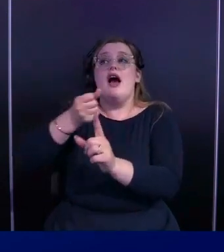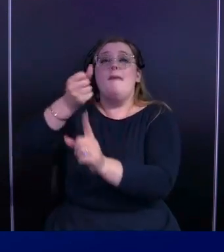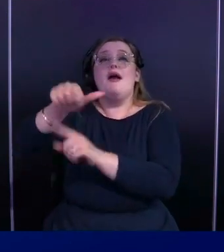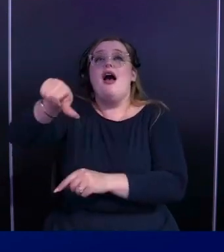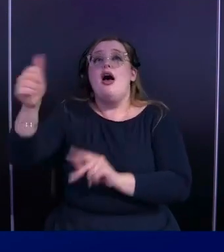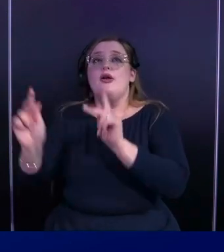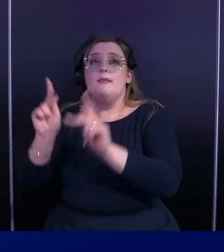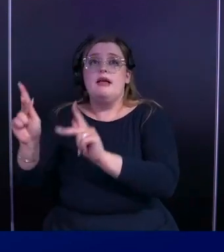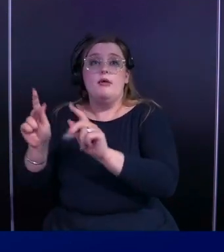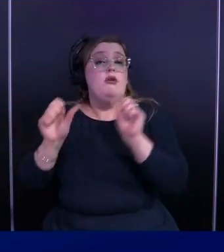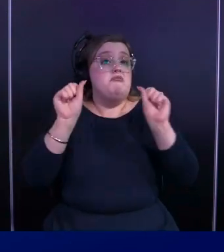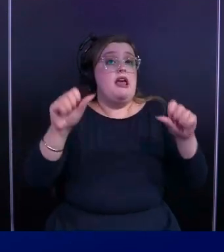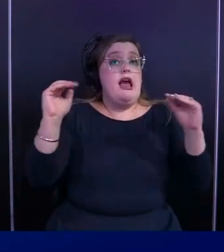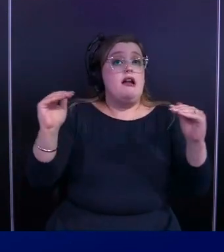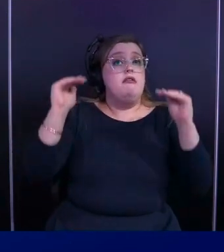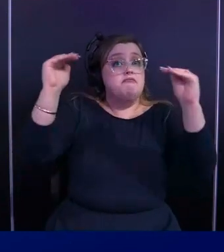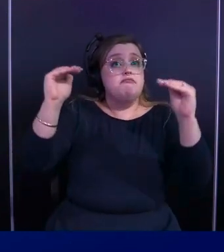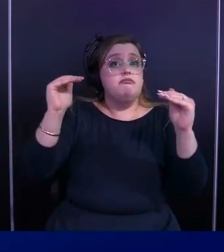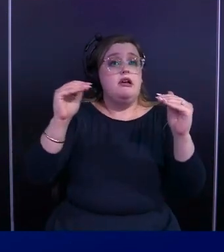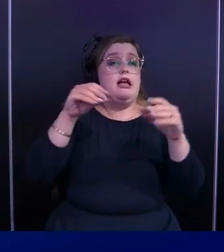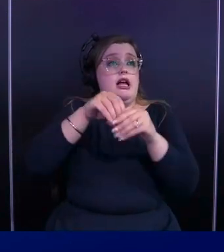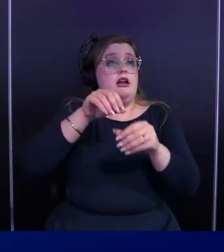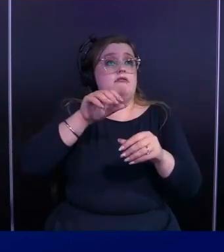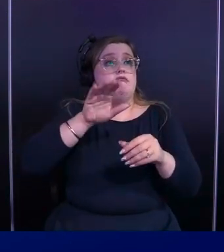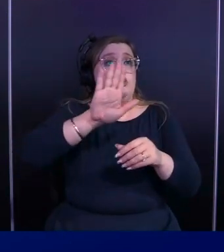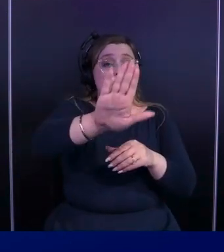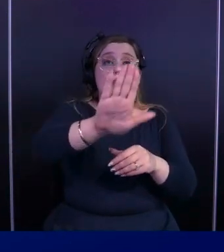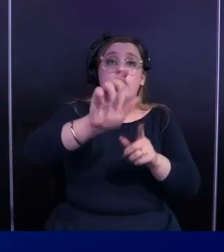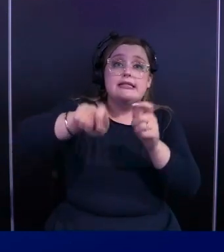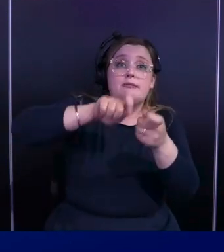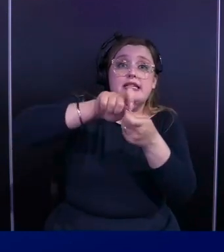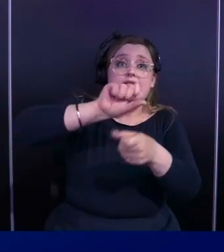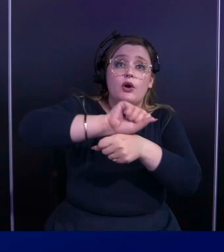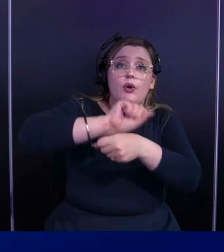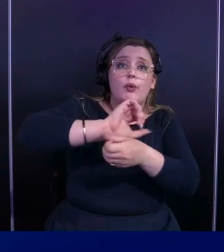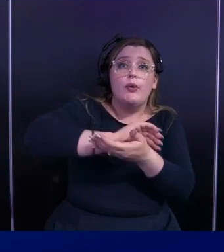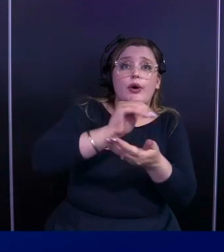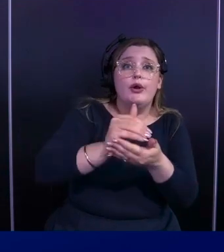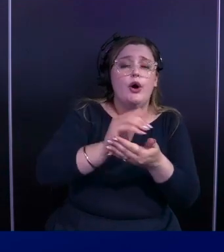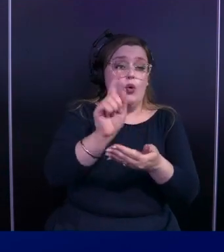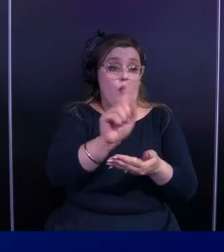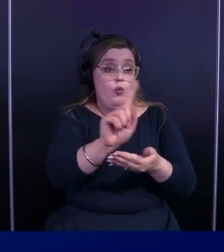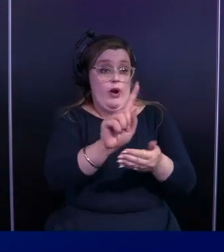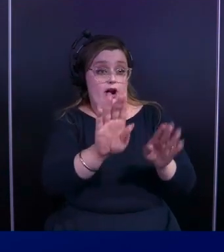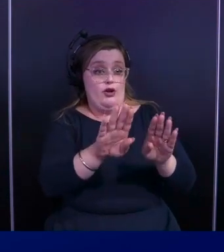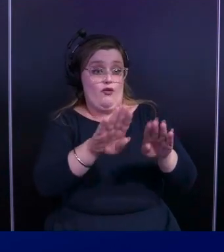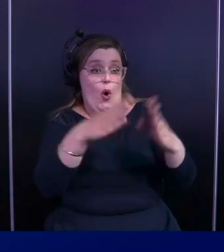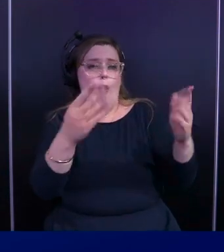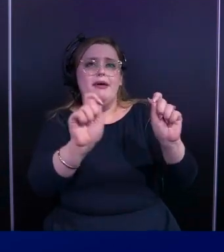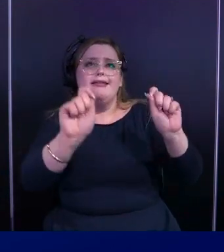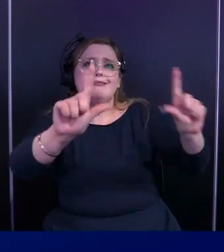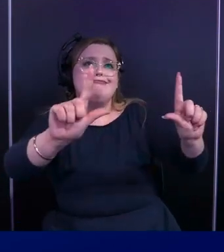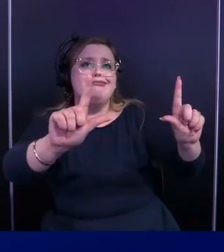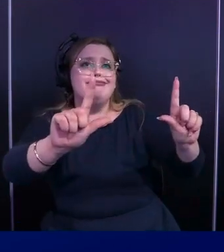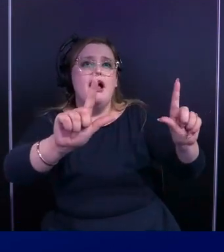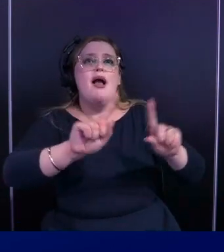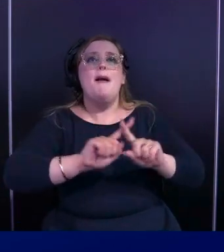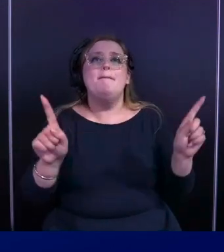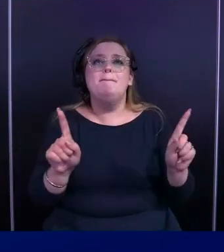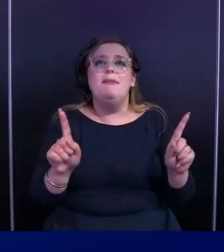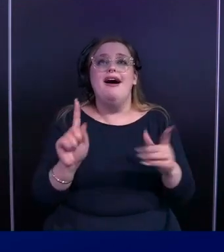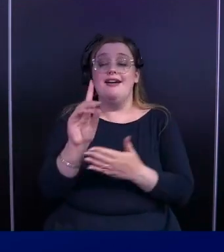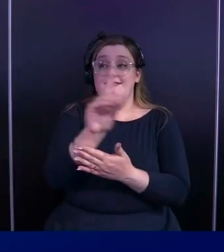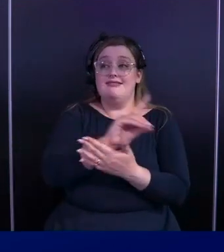software within the workload that you're operating in the space that you have open, but you cannot. The design that we have where the